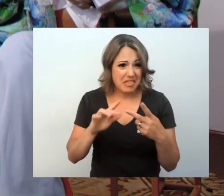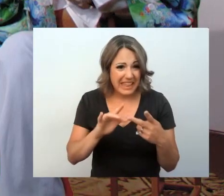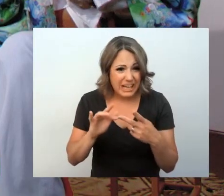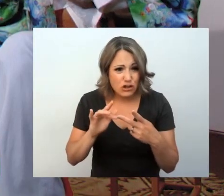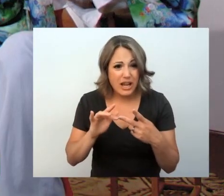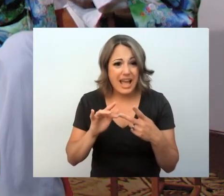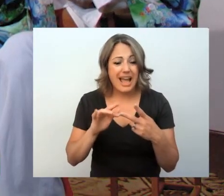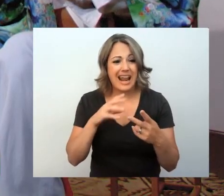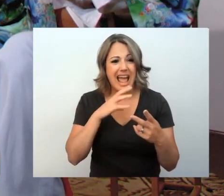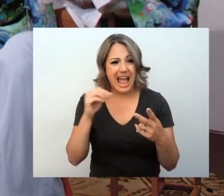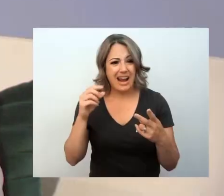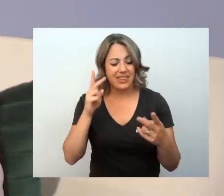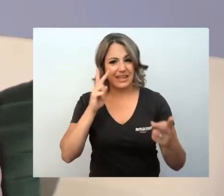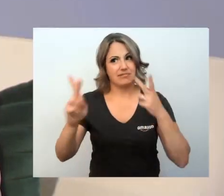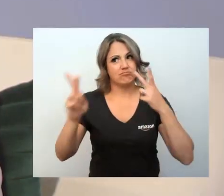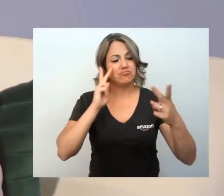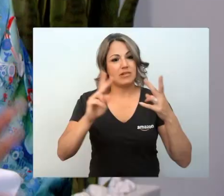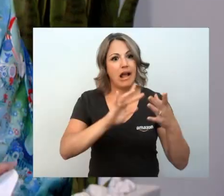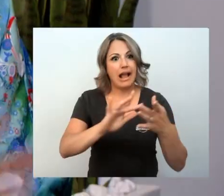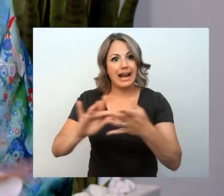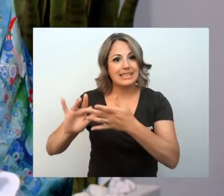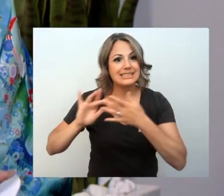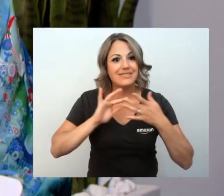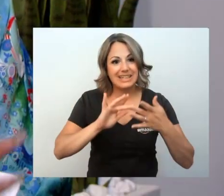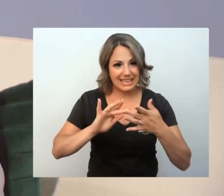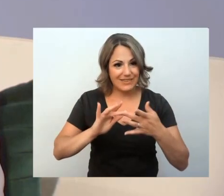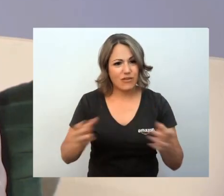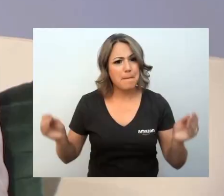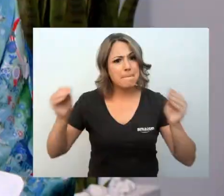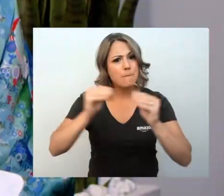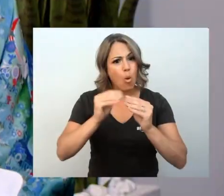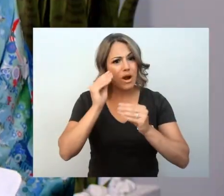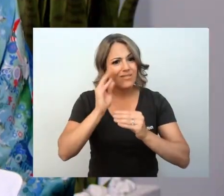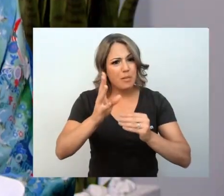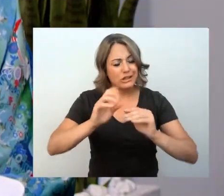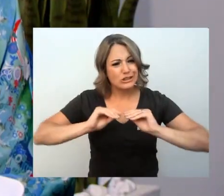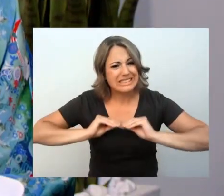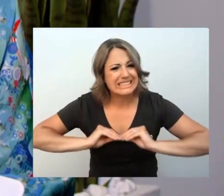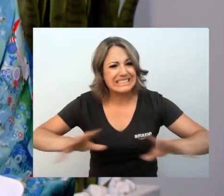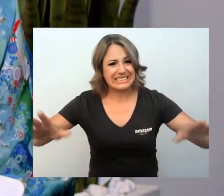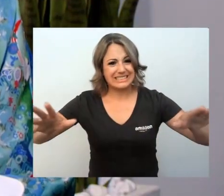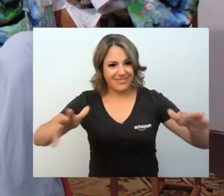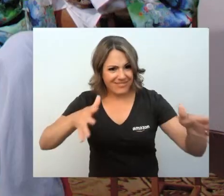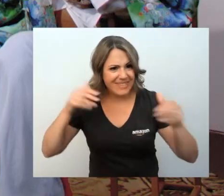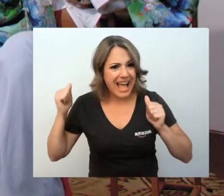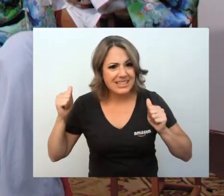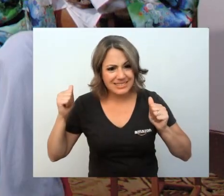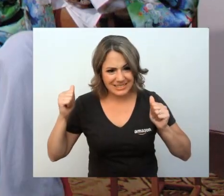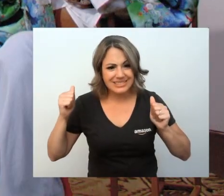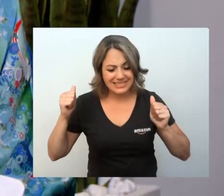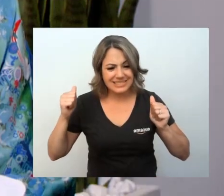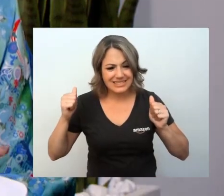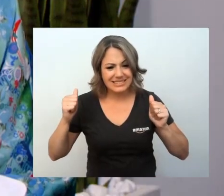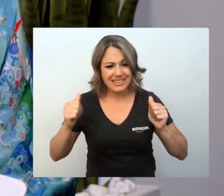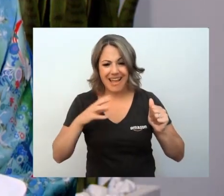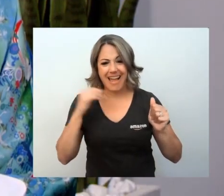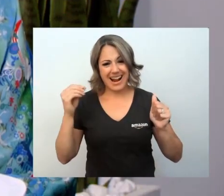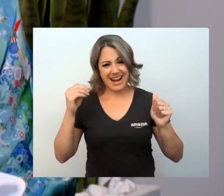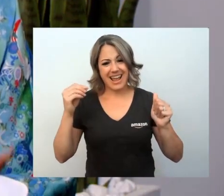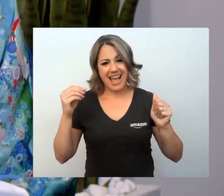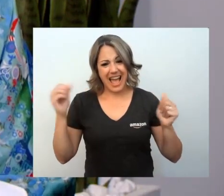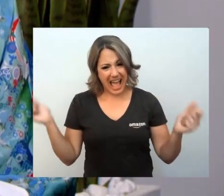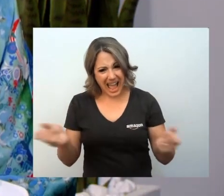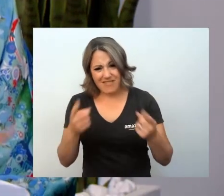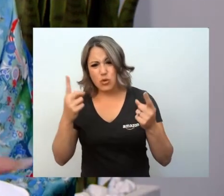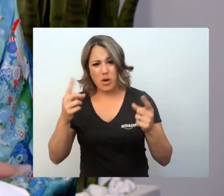the connectivity that we all have now, so we can get information out there quicker. We can, everyone